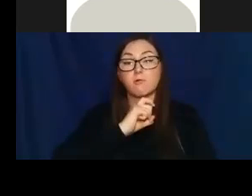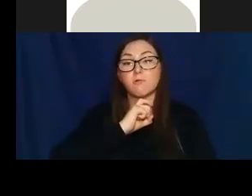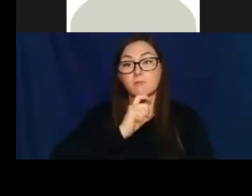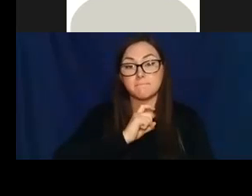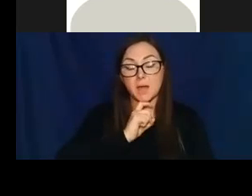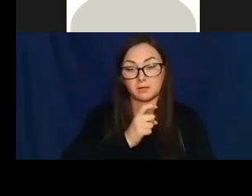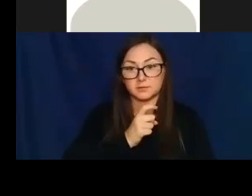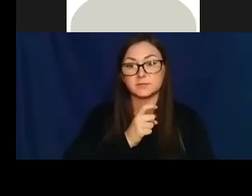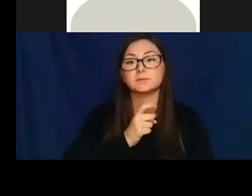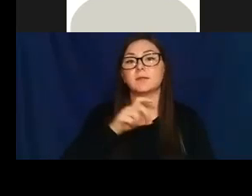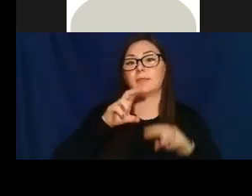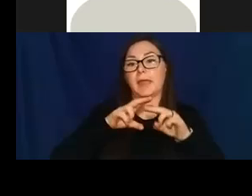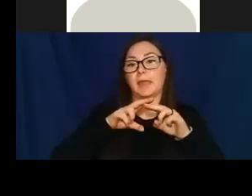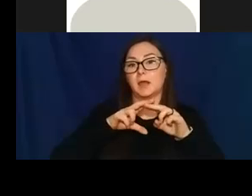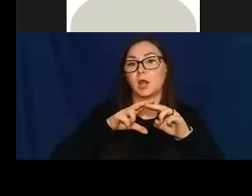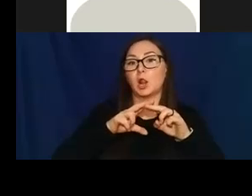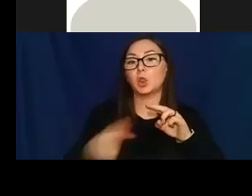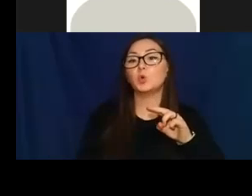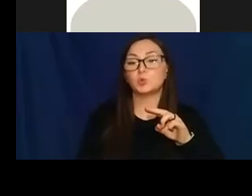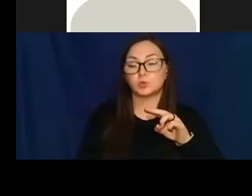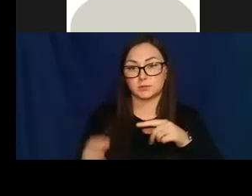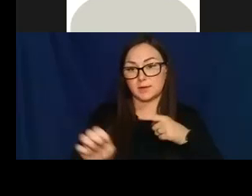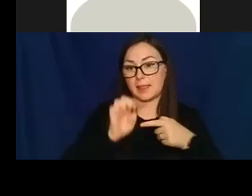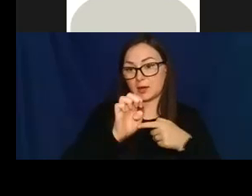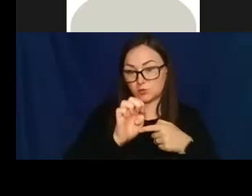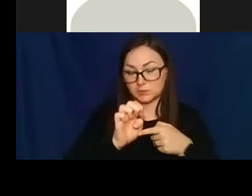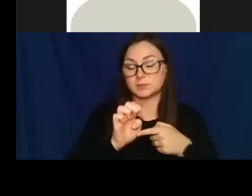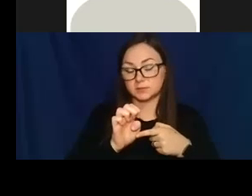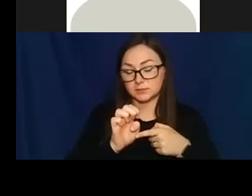lose electrons, okay? They have the